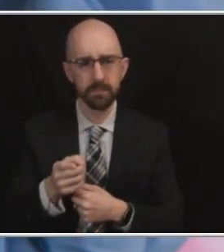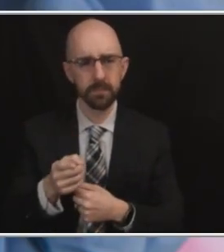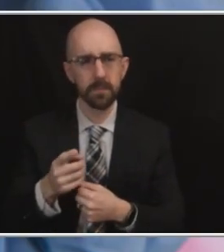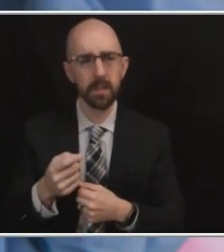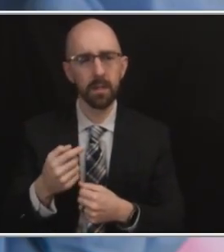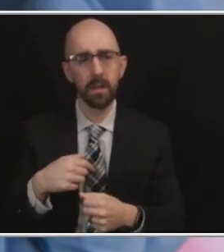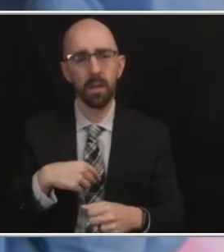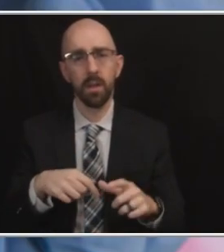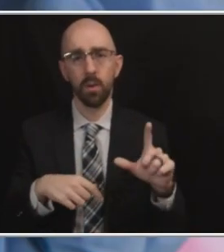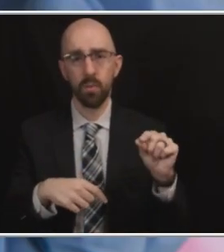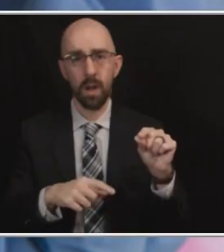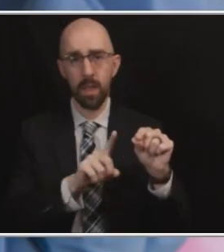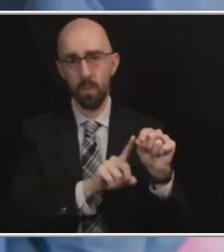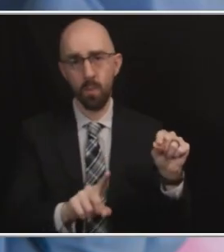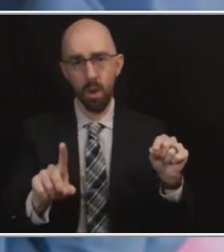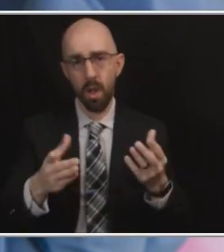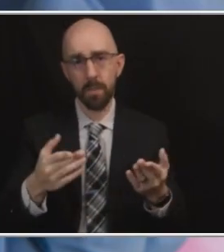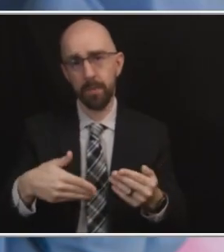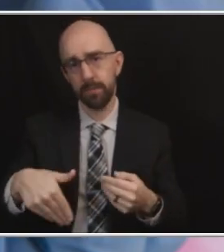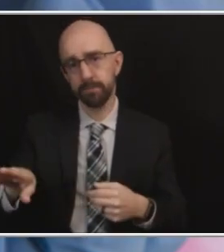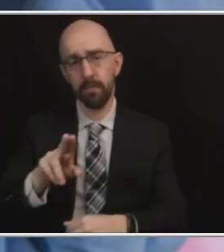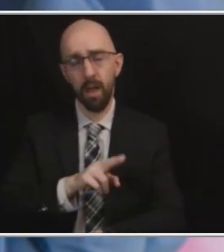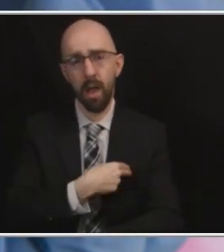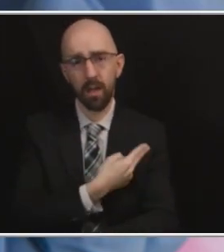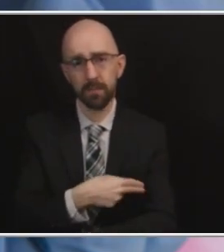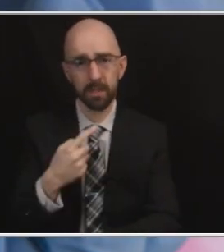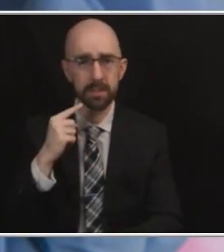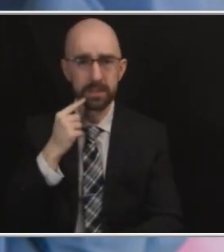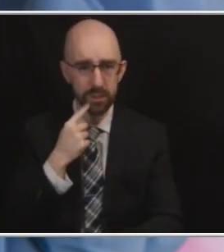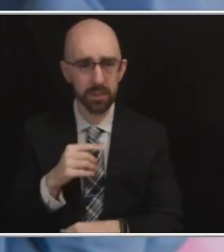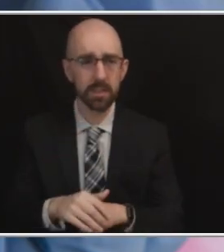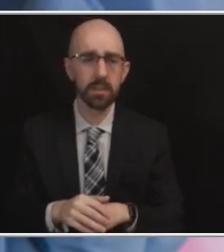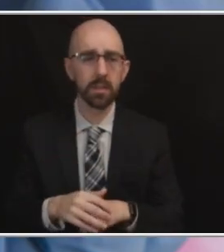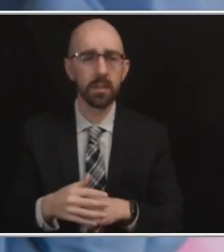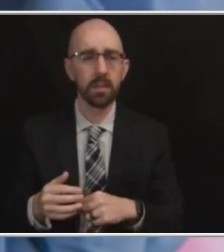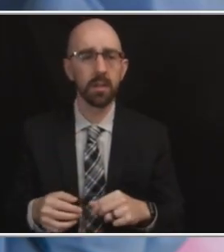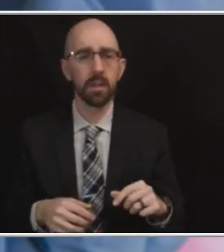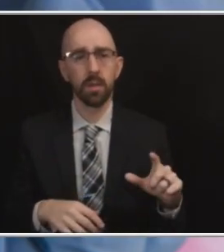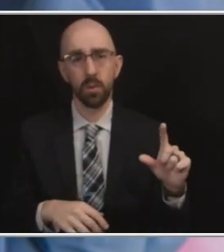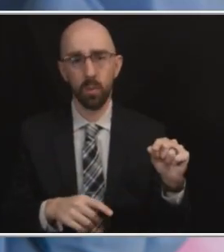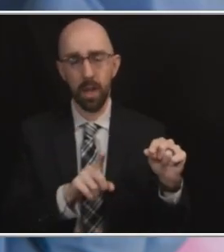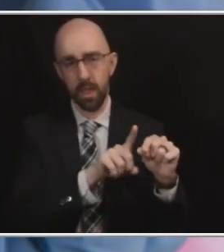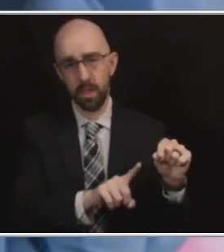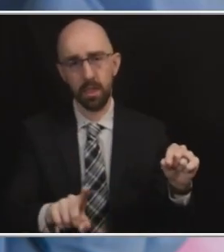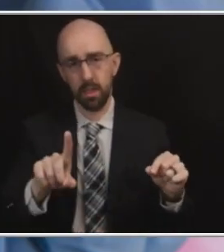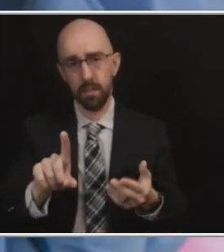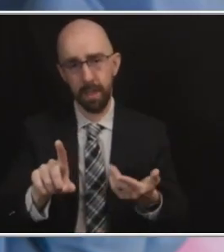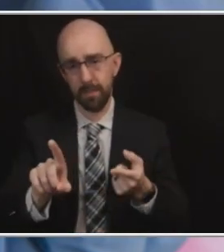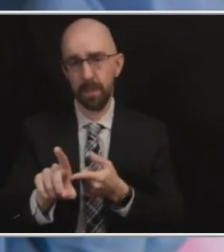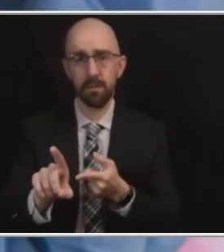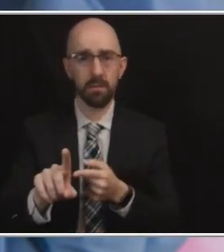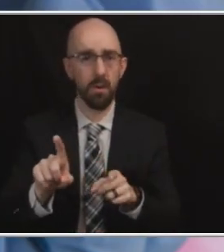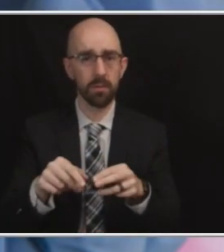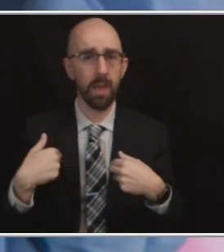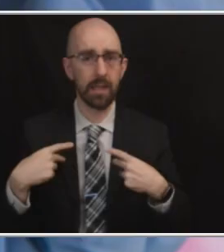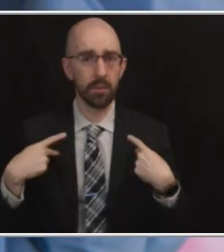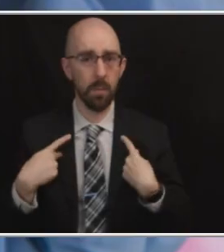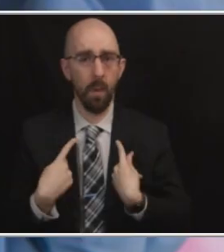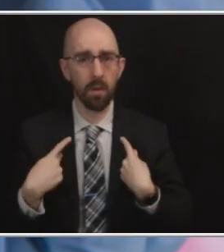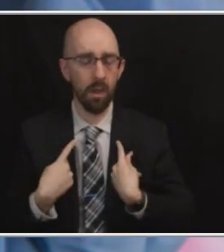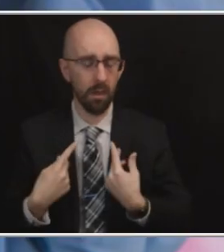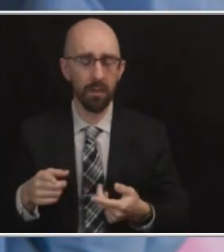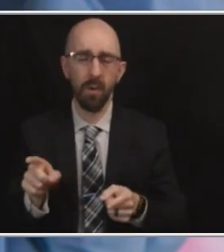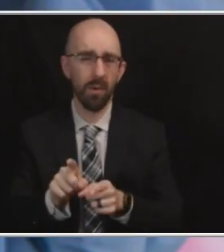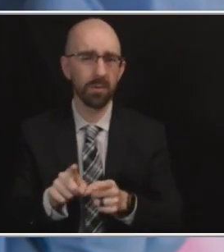people may go to the hospital. 1 in 20 may also get pneumonia. There can also be,